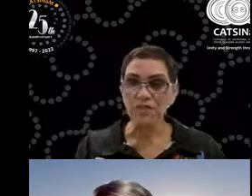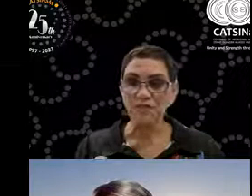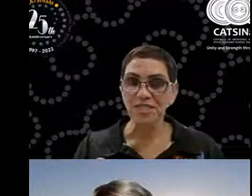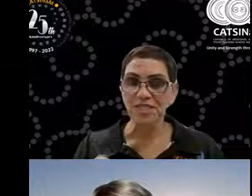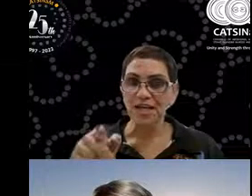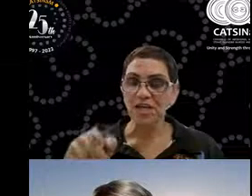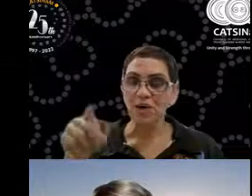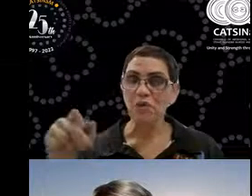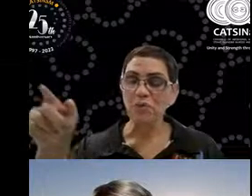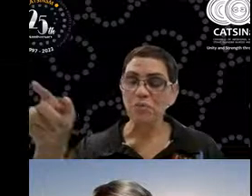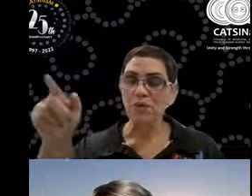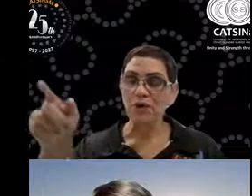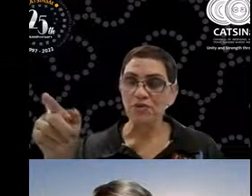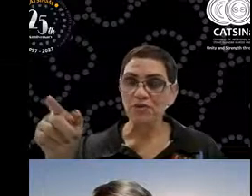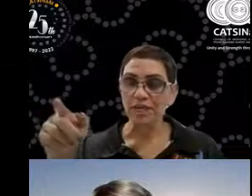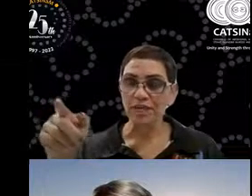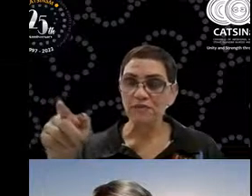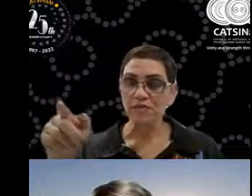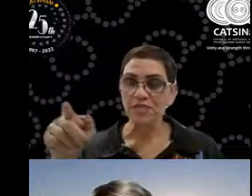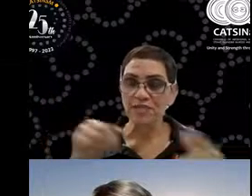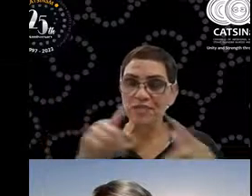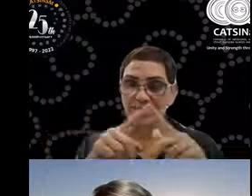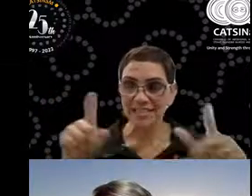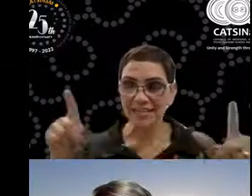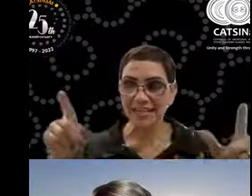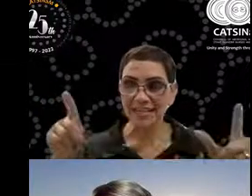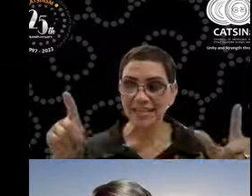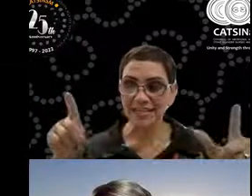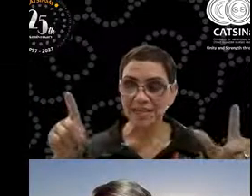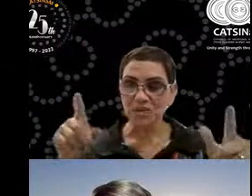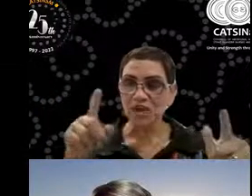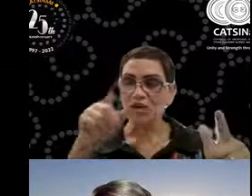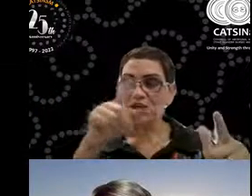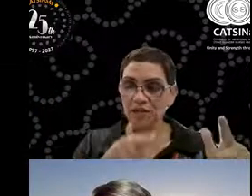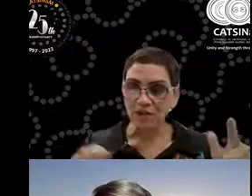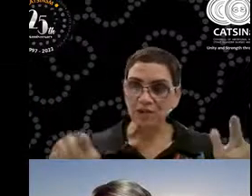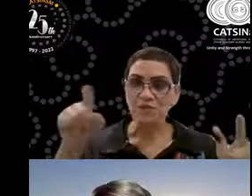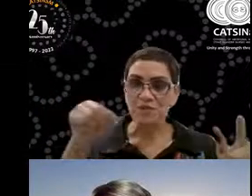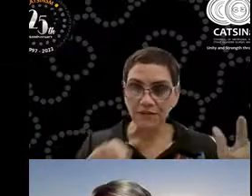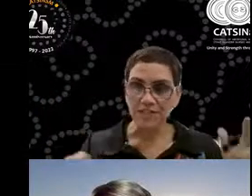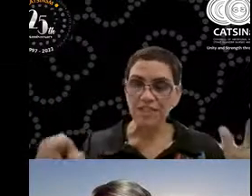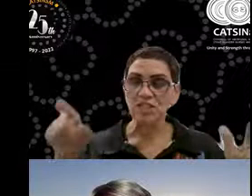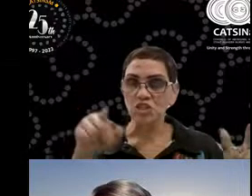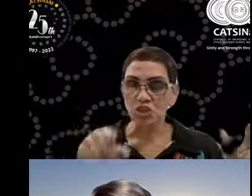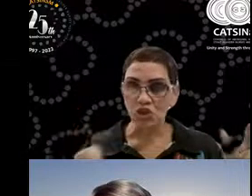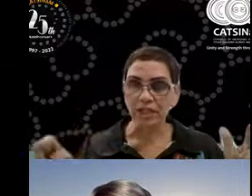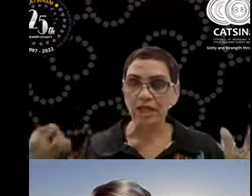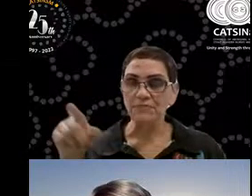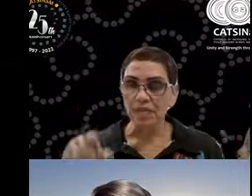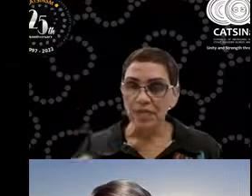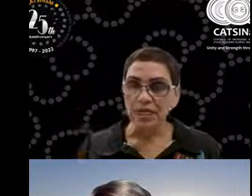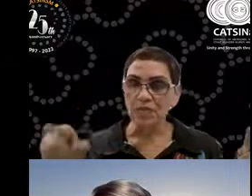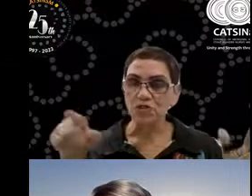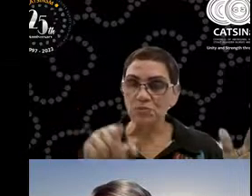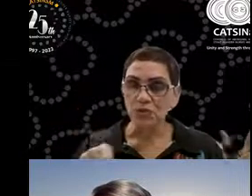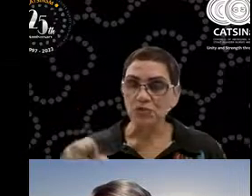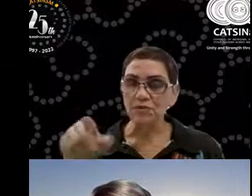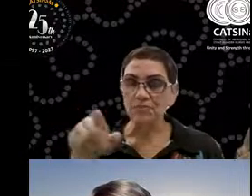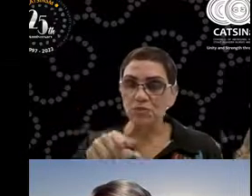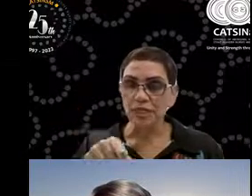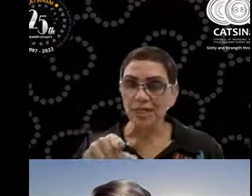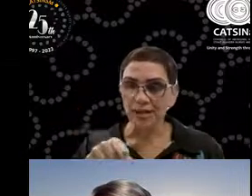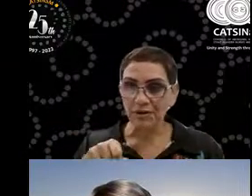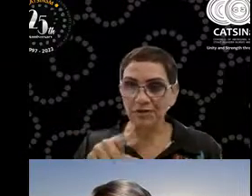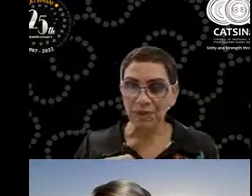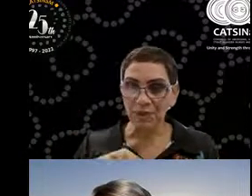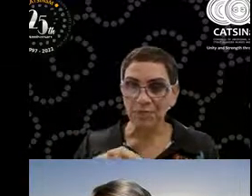way back to novice and I work my way through that level. So this isn't linear. The learning in cultural safety is circular. And as you move